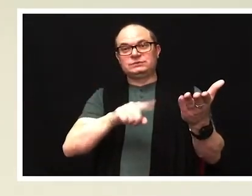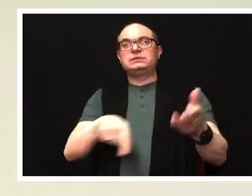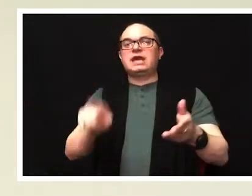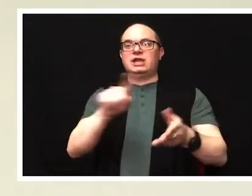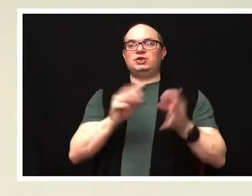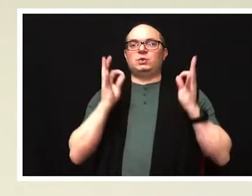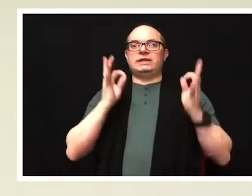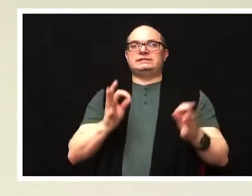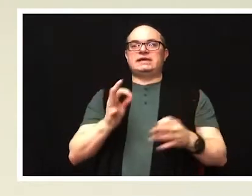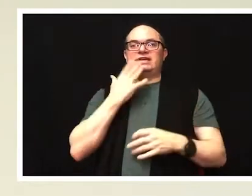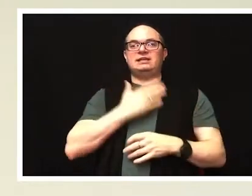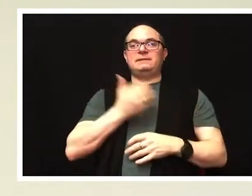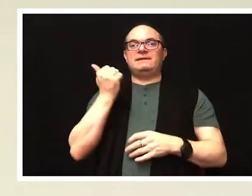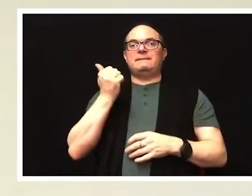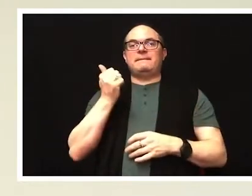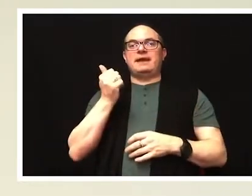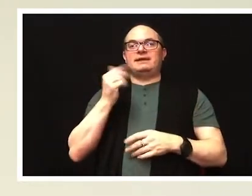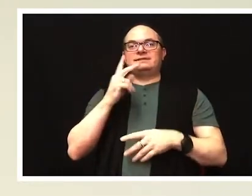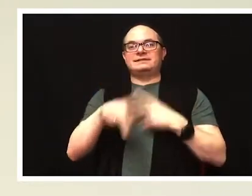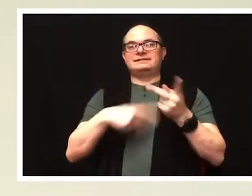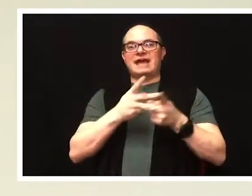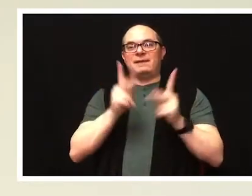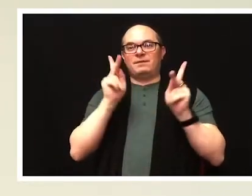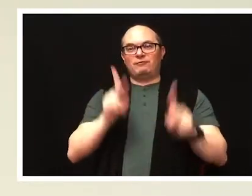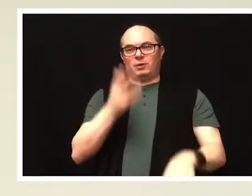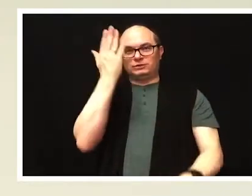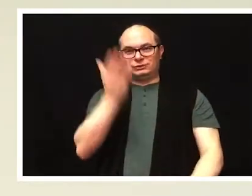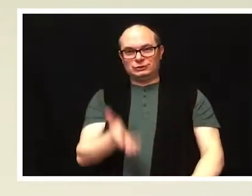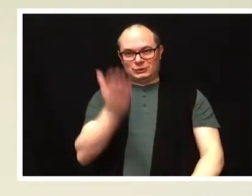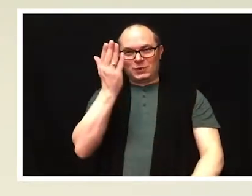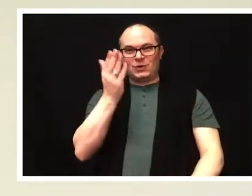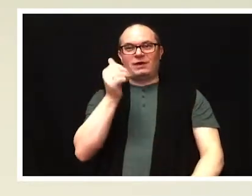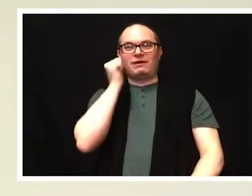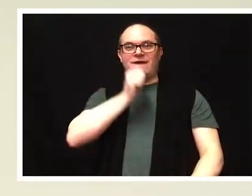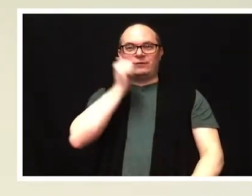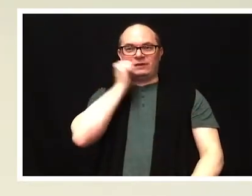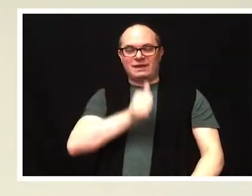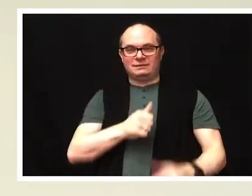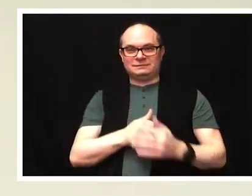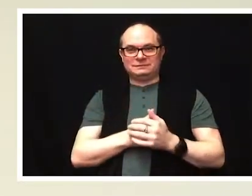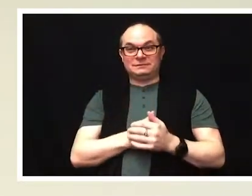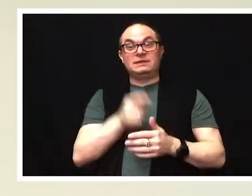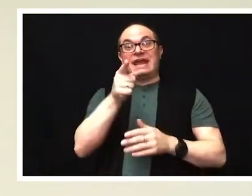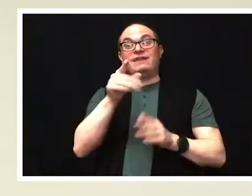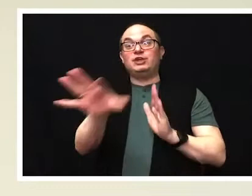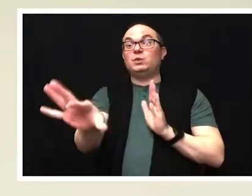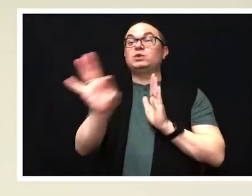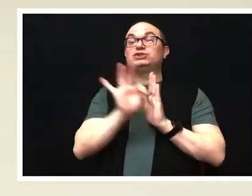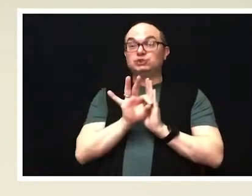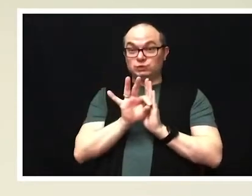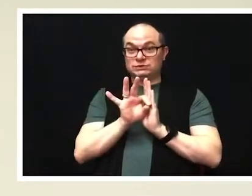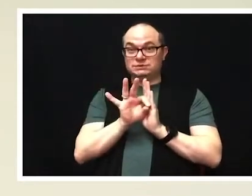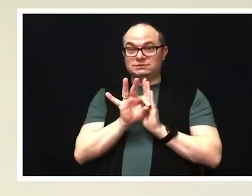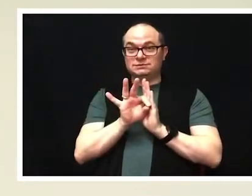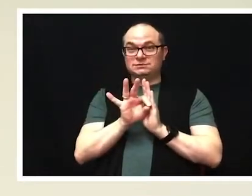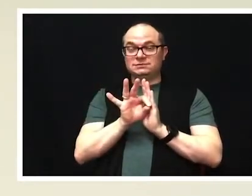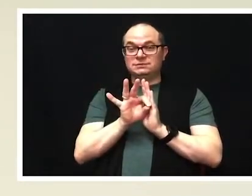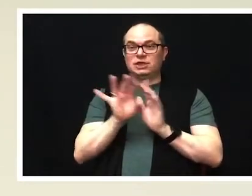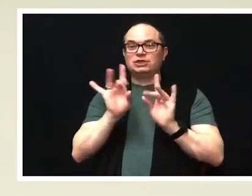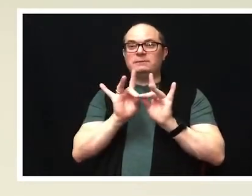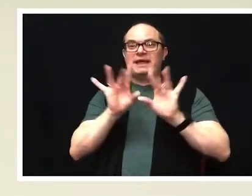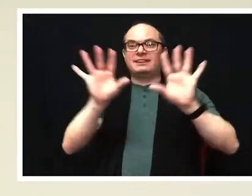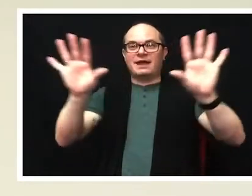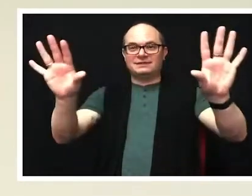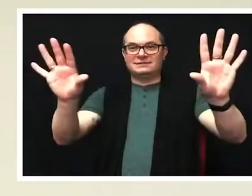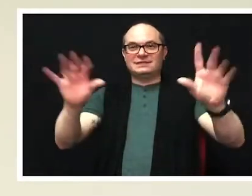will choose to be the best version of yourself that you can be every single day, and that you will choose to be a light